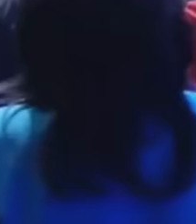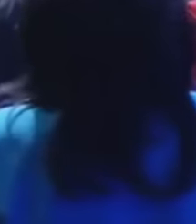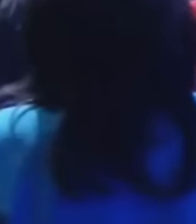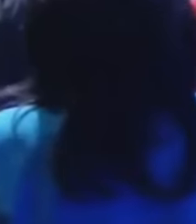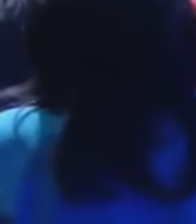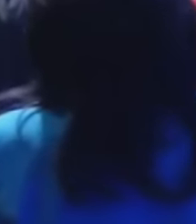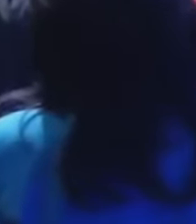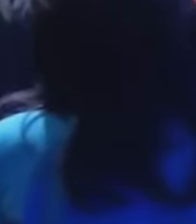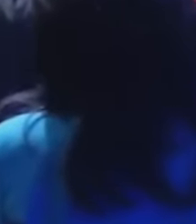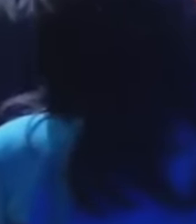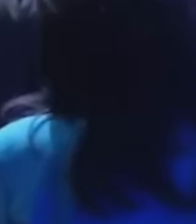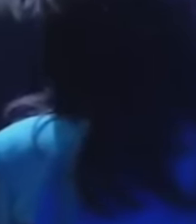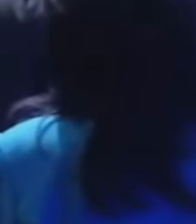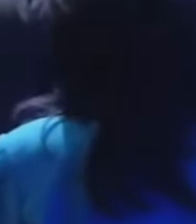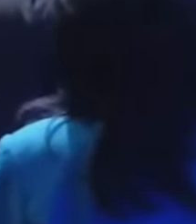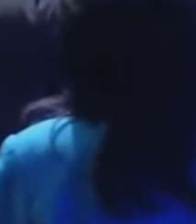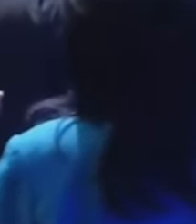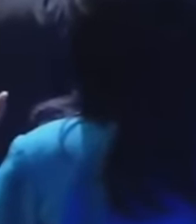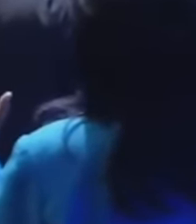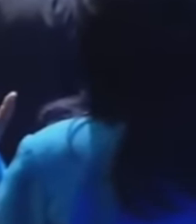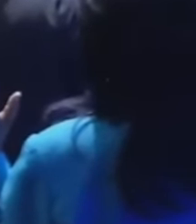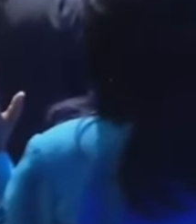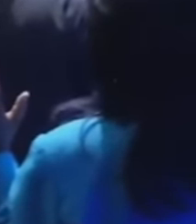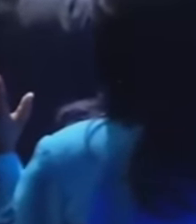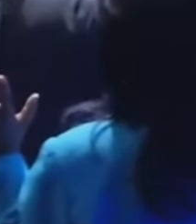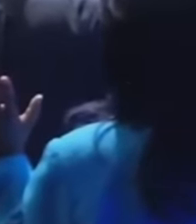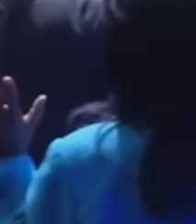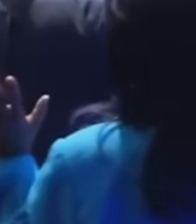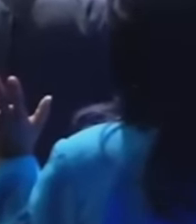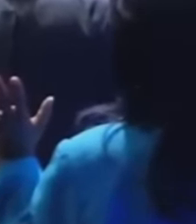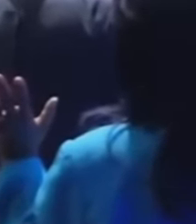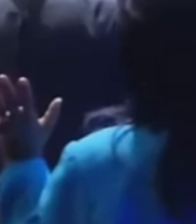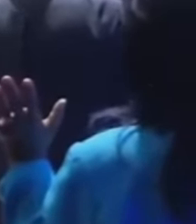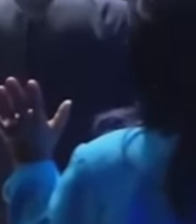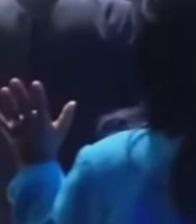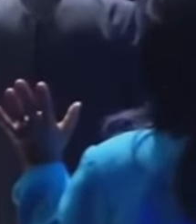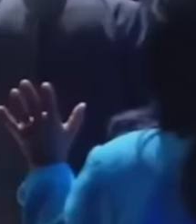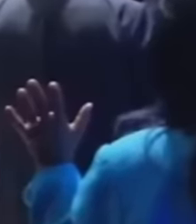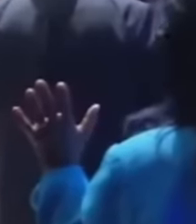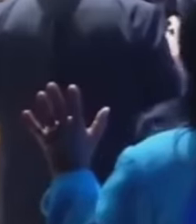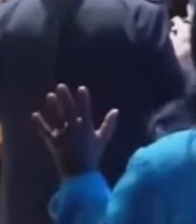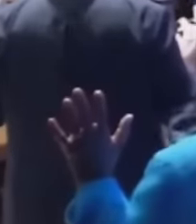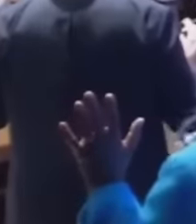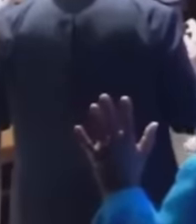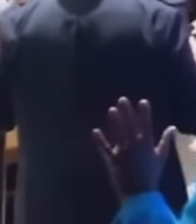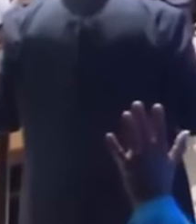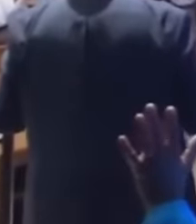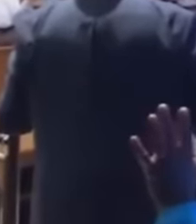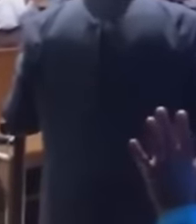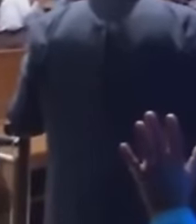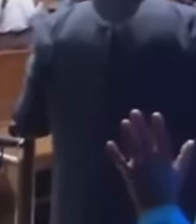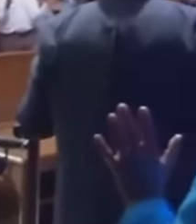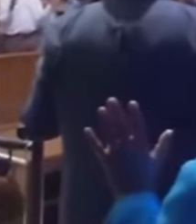Accept his season of awareness. And go ahead and work it out in the courtyard. Because where he's taking you, you don't want that